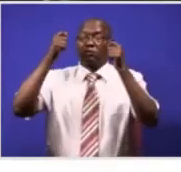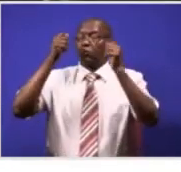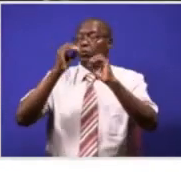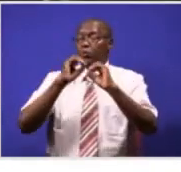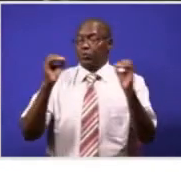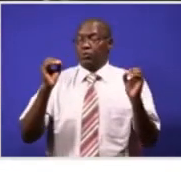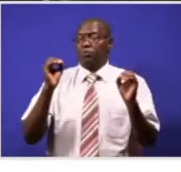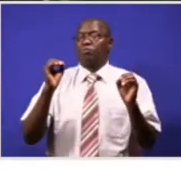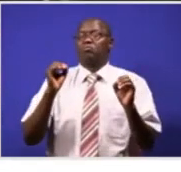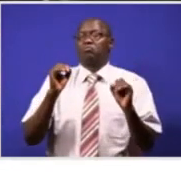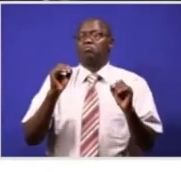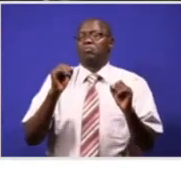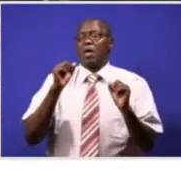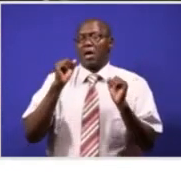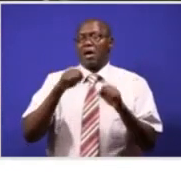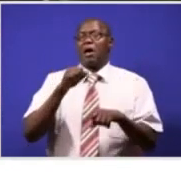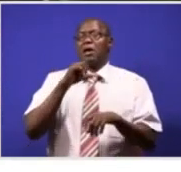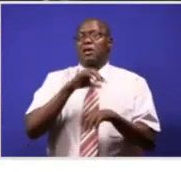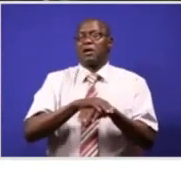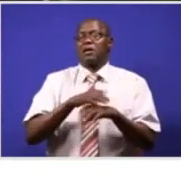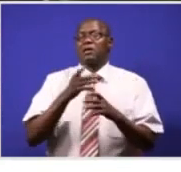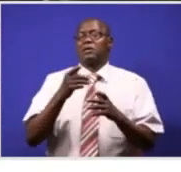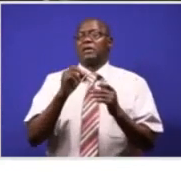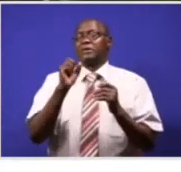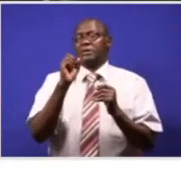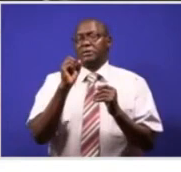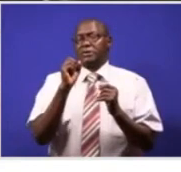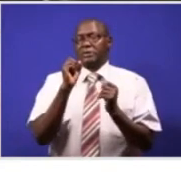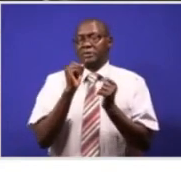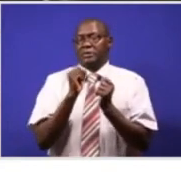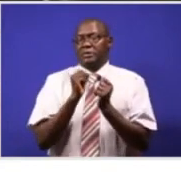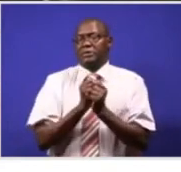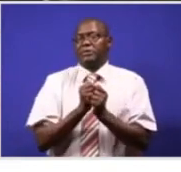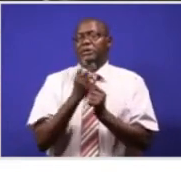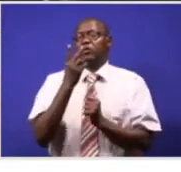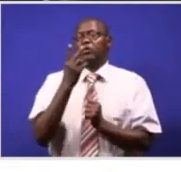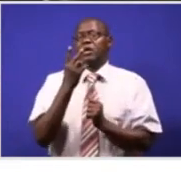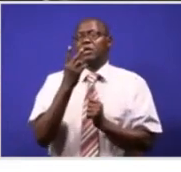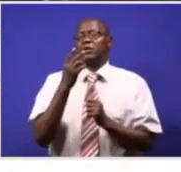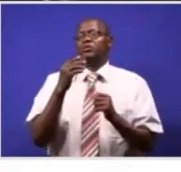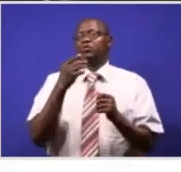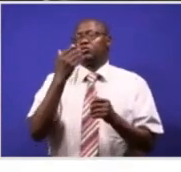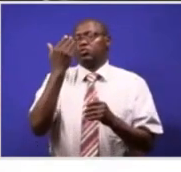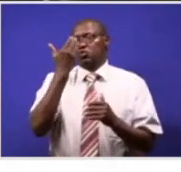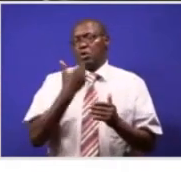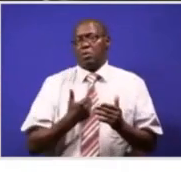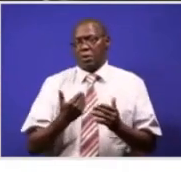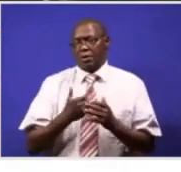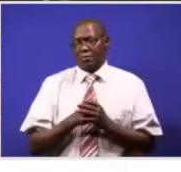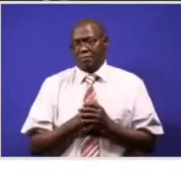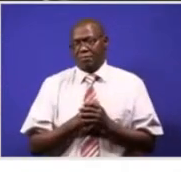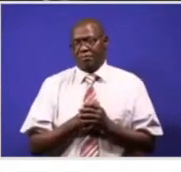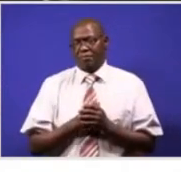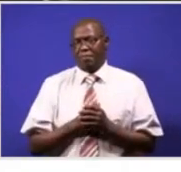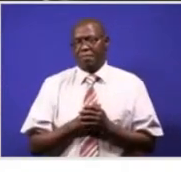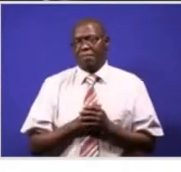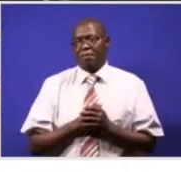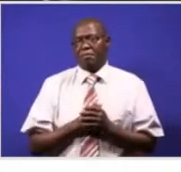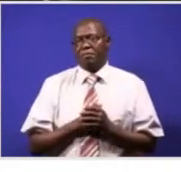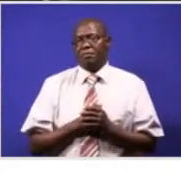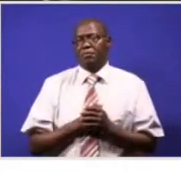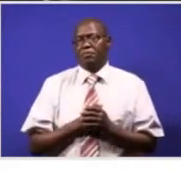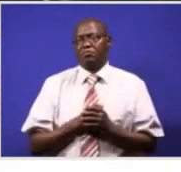directly will get what we call even secondary trauma. Reason, this thing